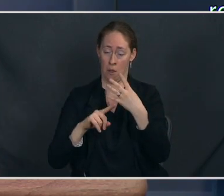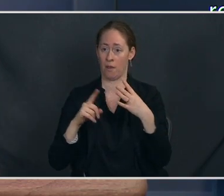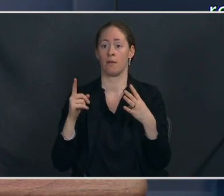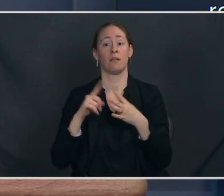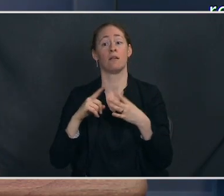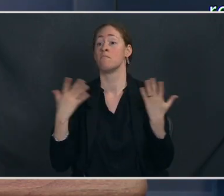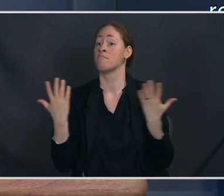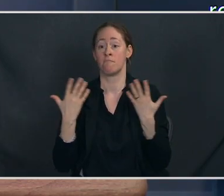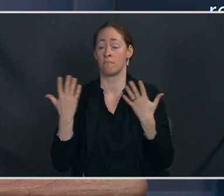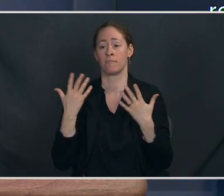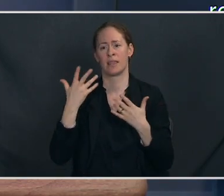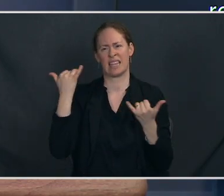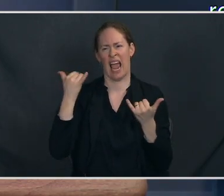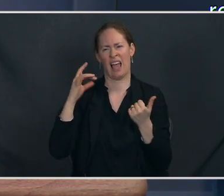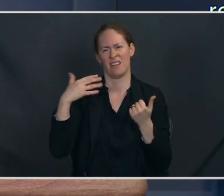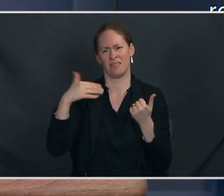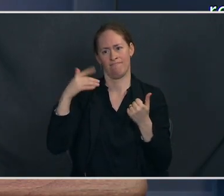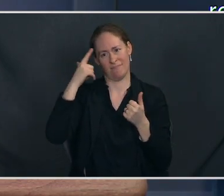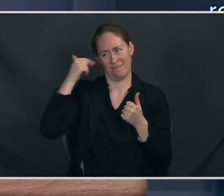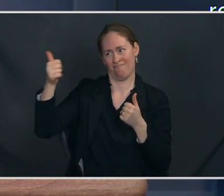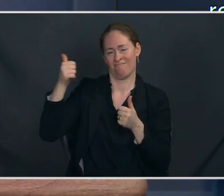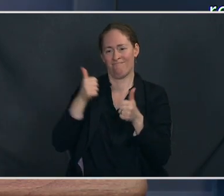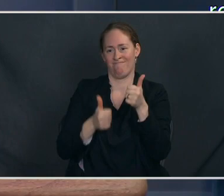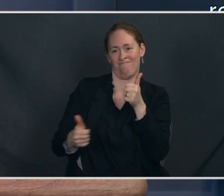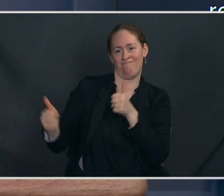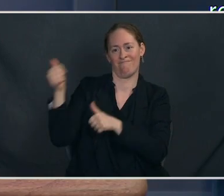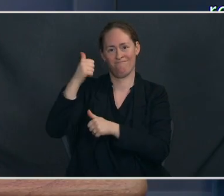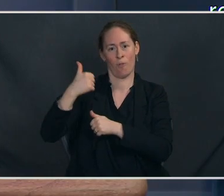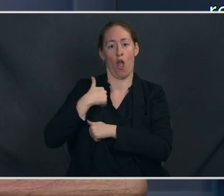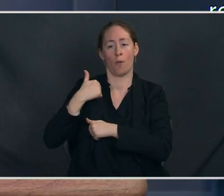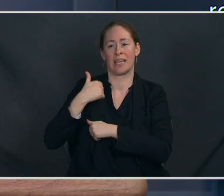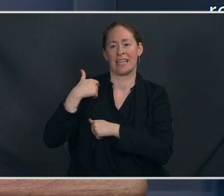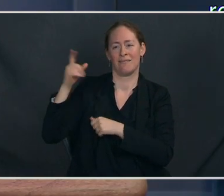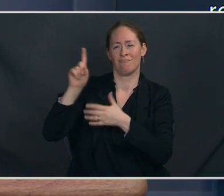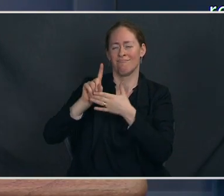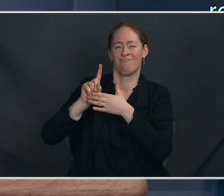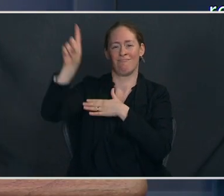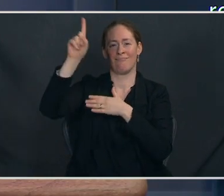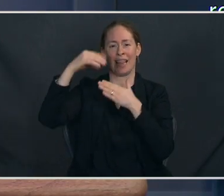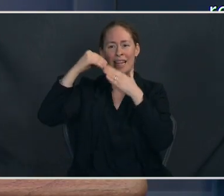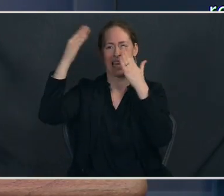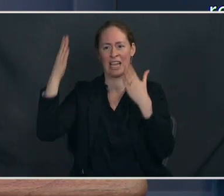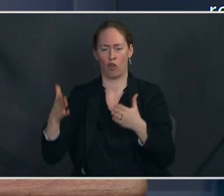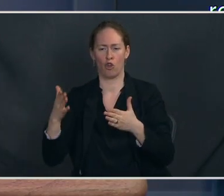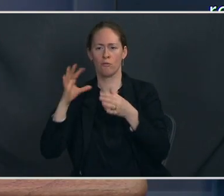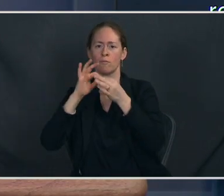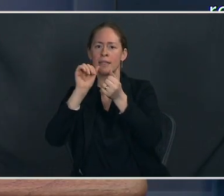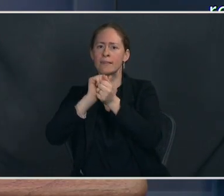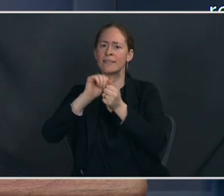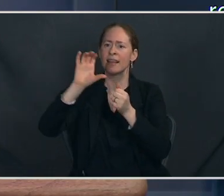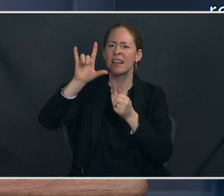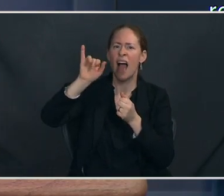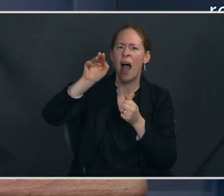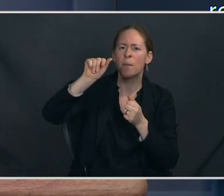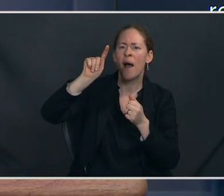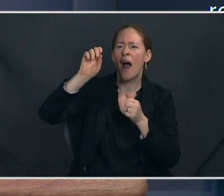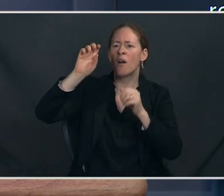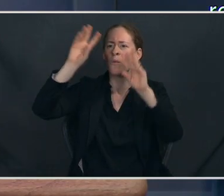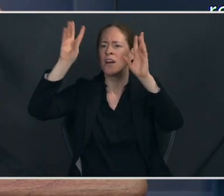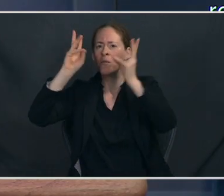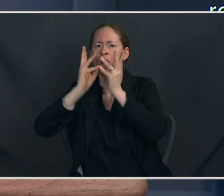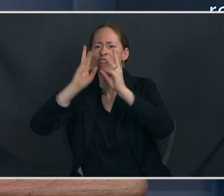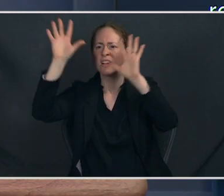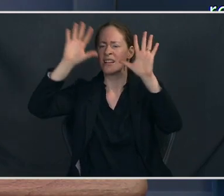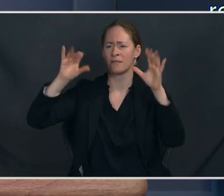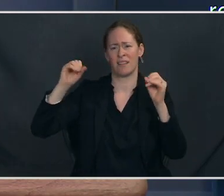commander-in-chief and the president of the United States, addressing the threat of climate. So he is not only taken actions, executive